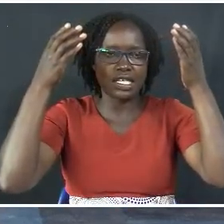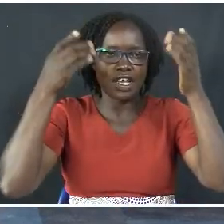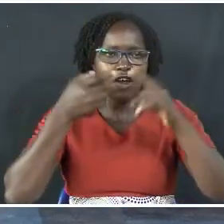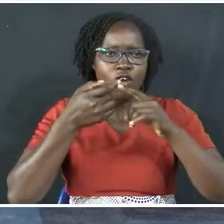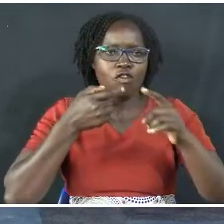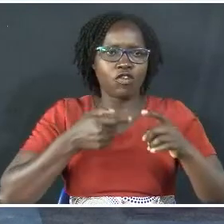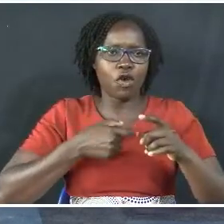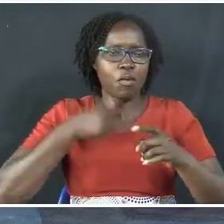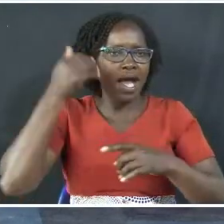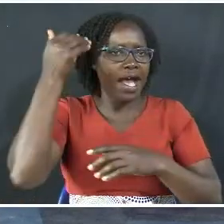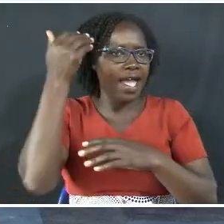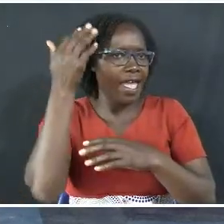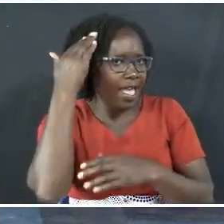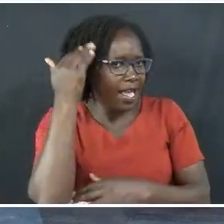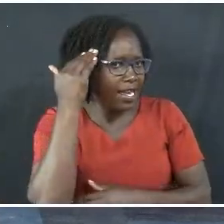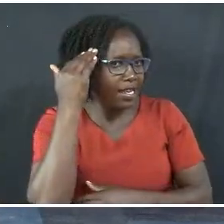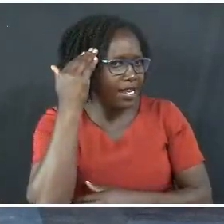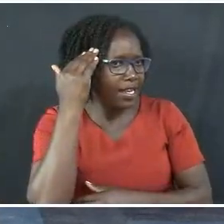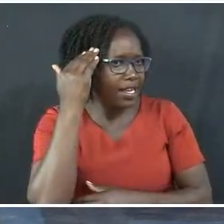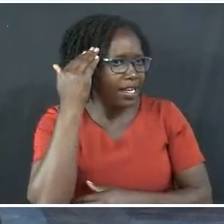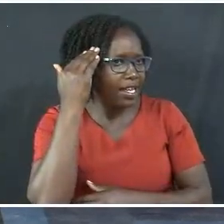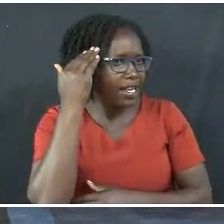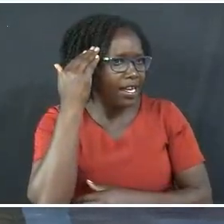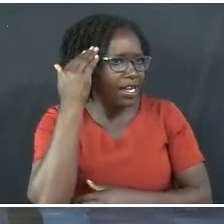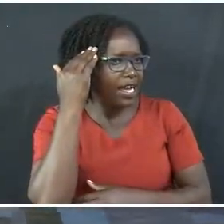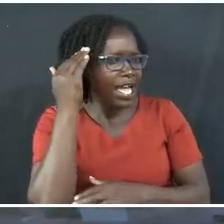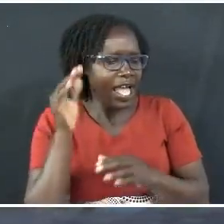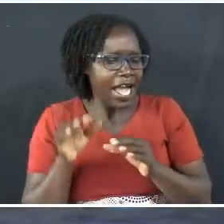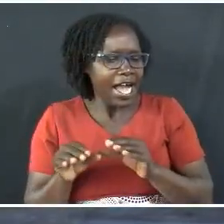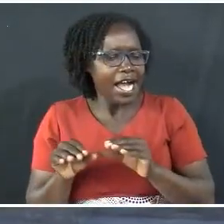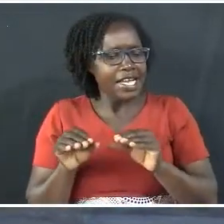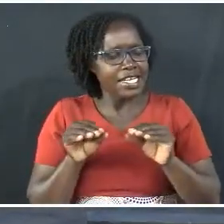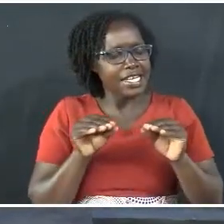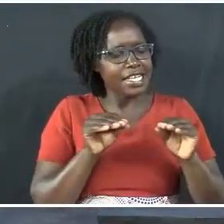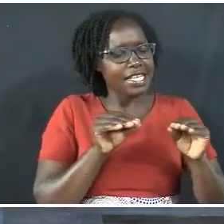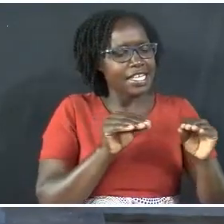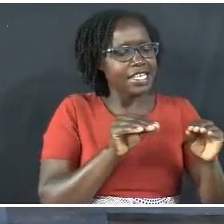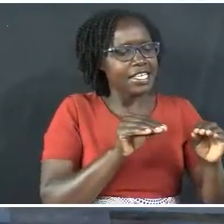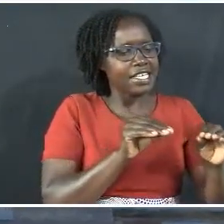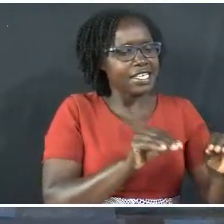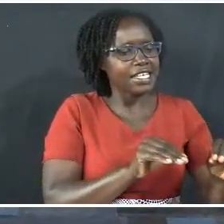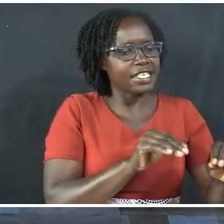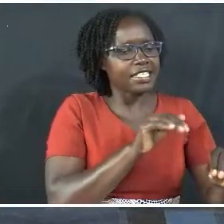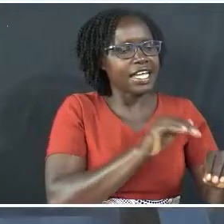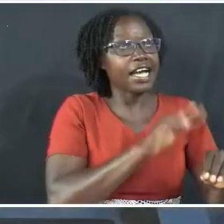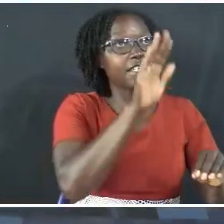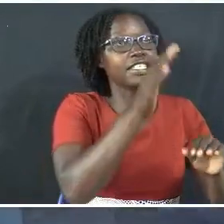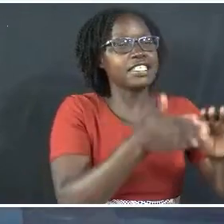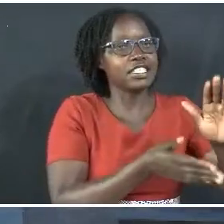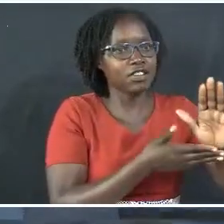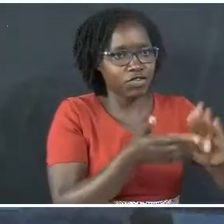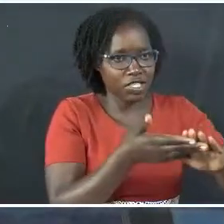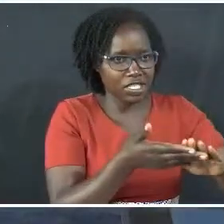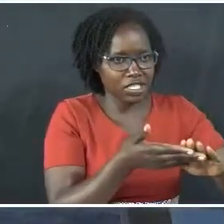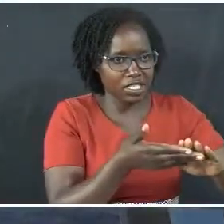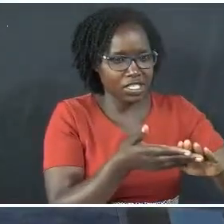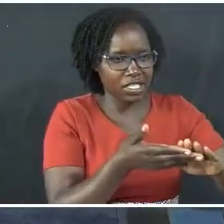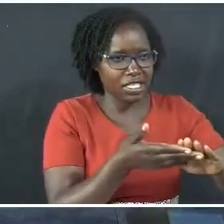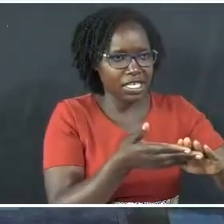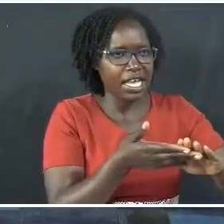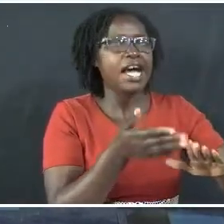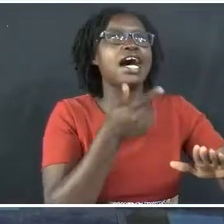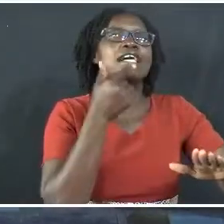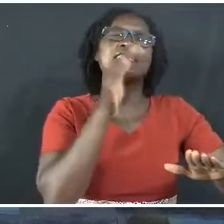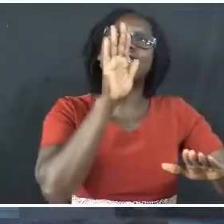from my head and lay it at his feet and